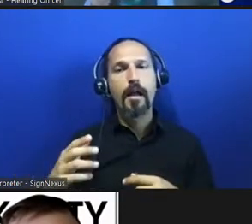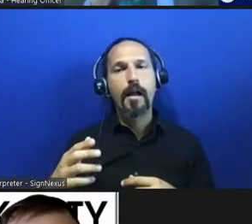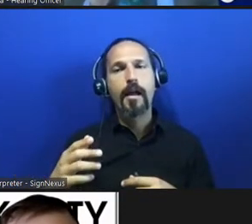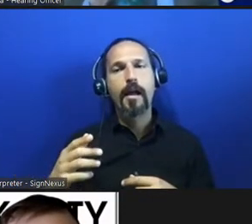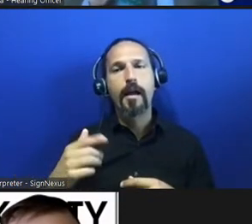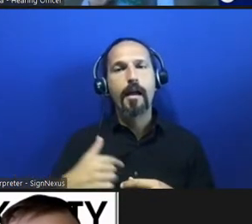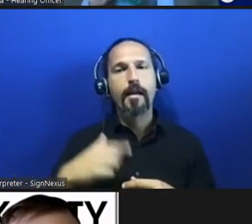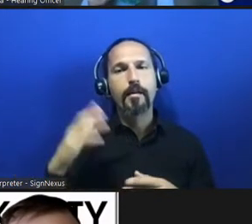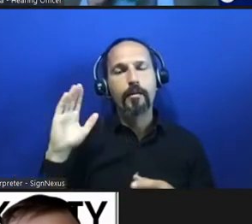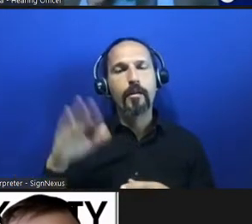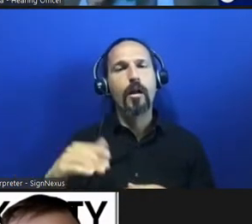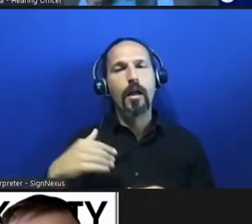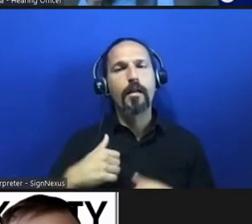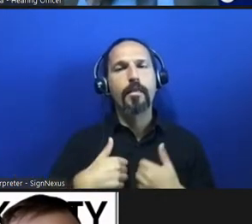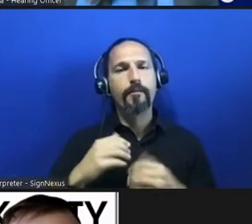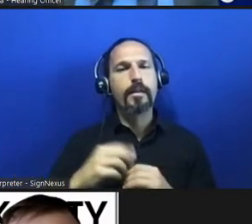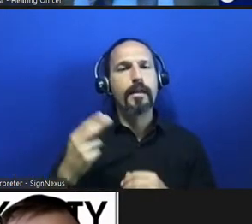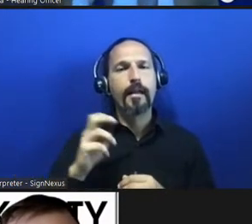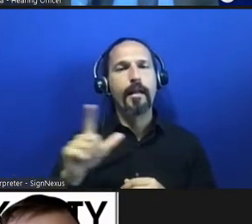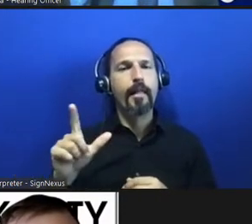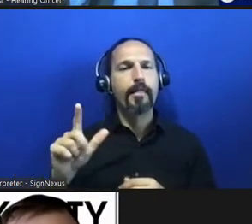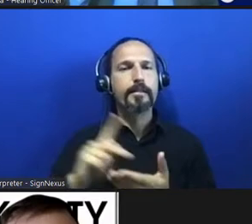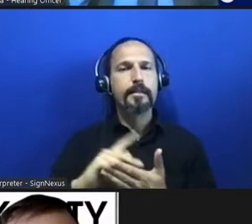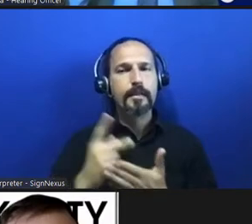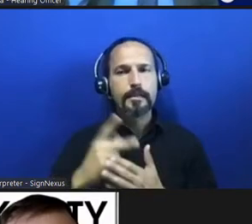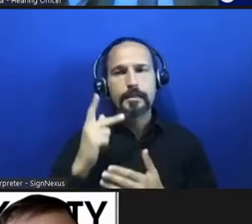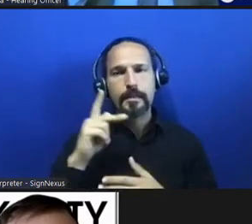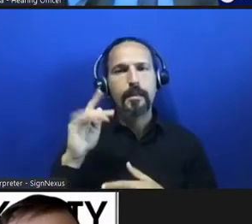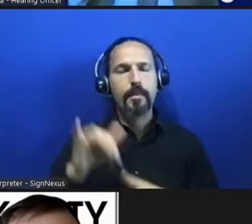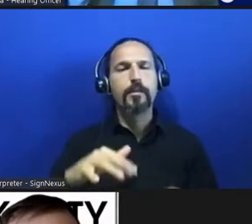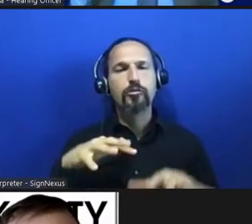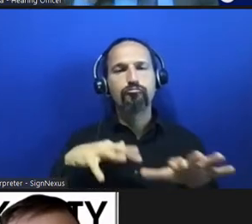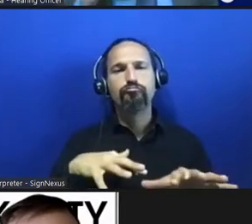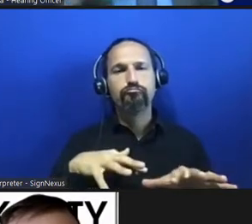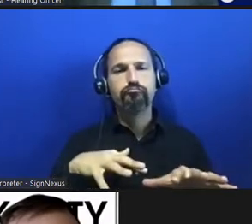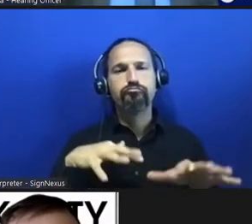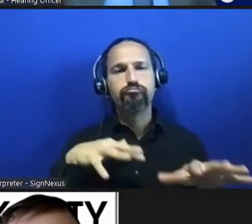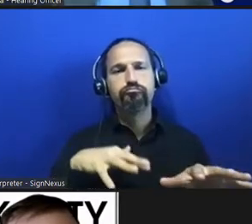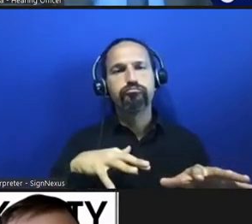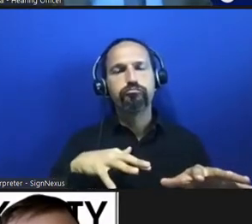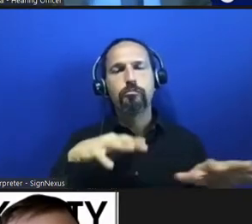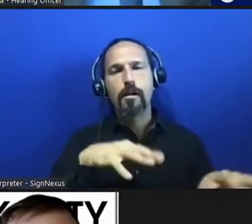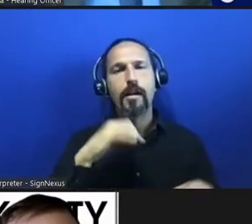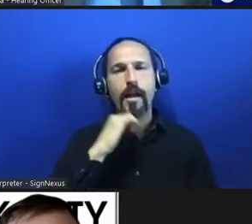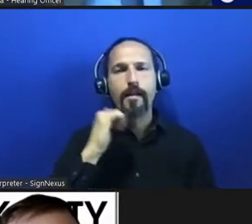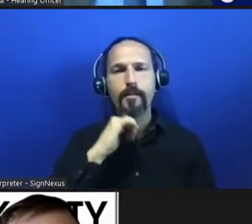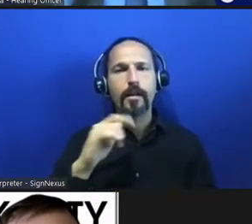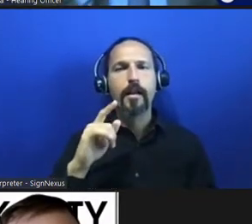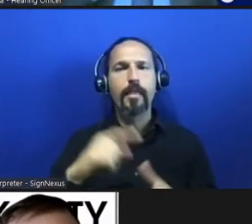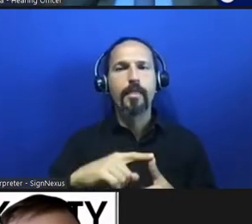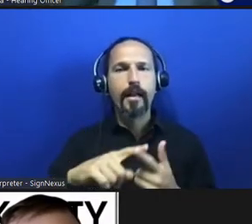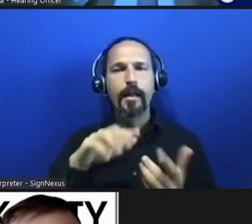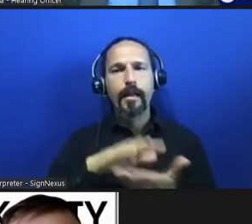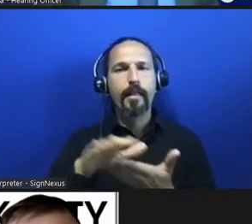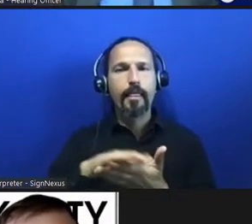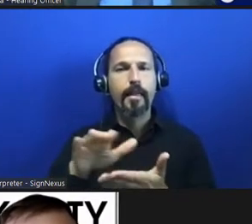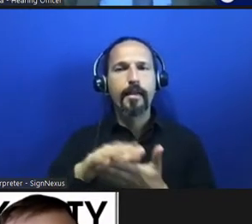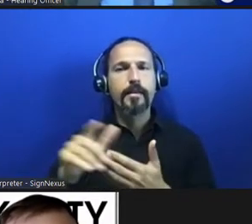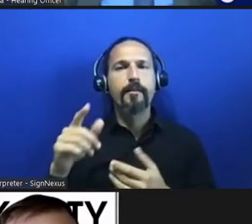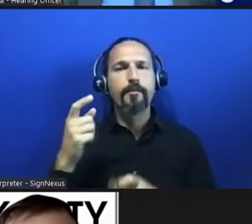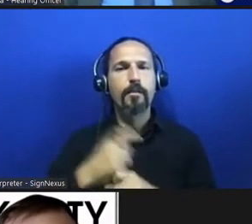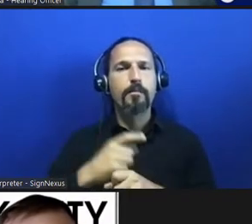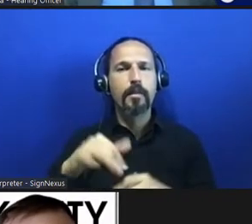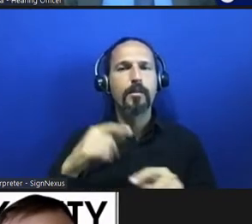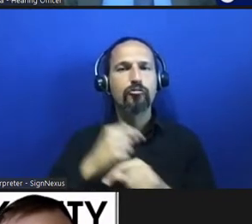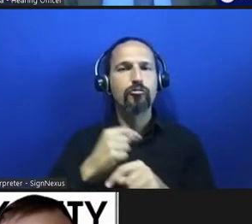lived for decades in Hell's Kitchen and saw a standstill traffic tie-ups every day and spent hours cleaning filthy from Cars and